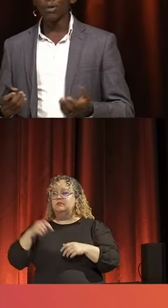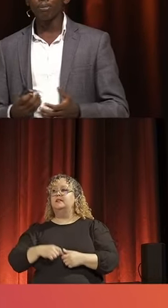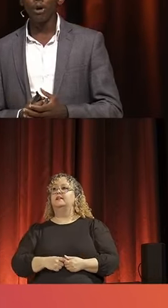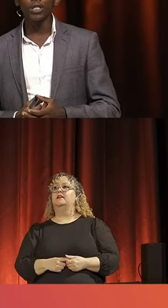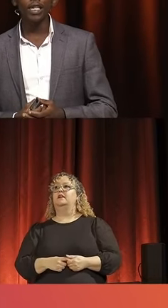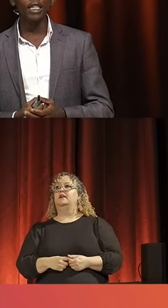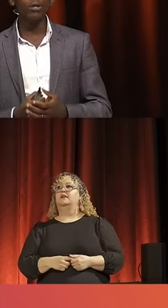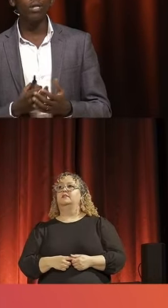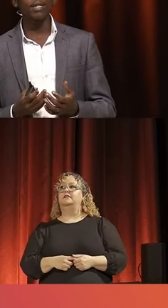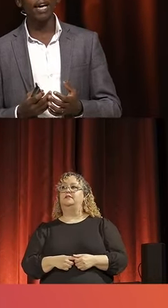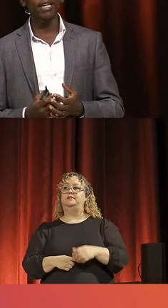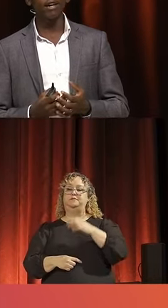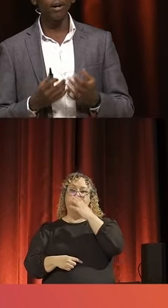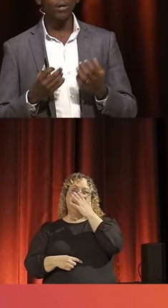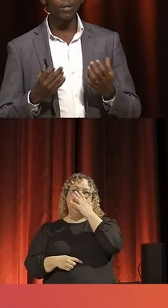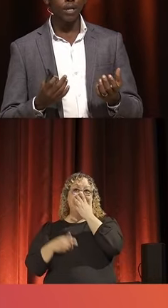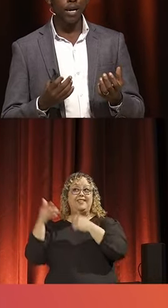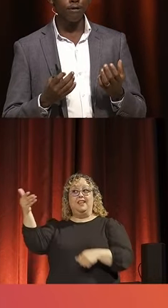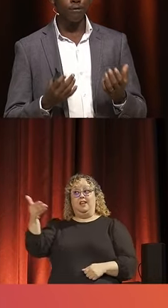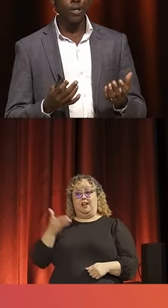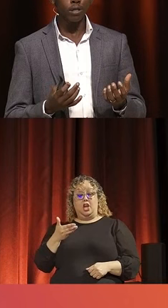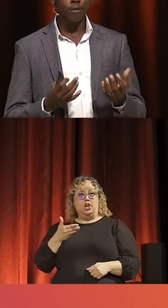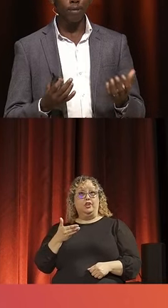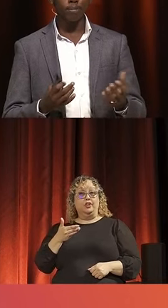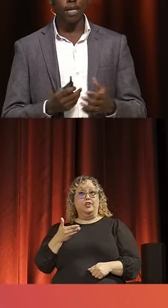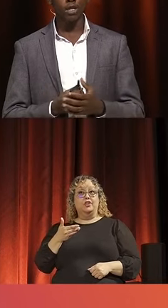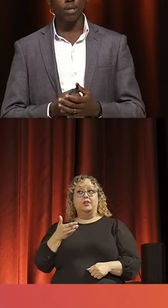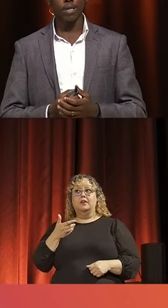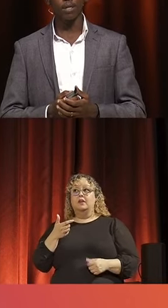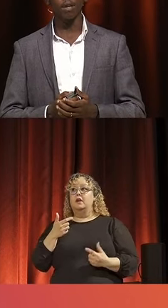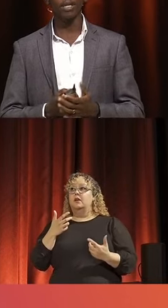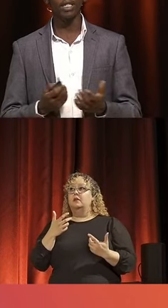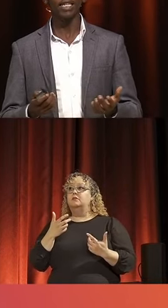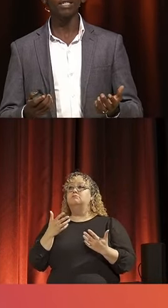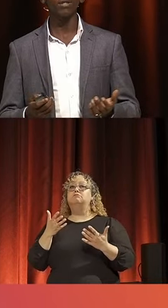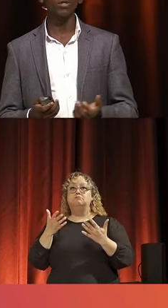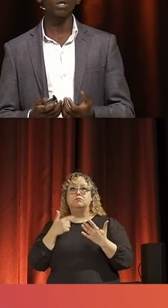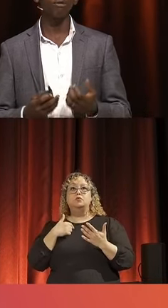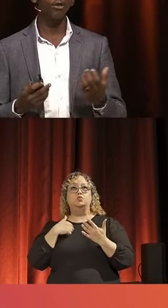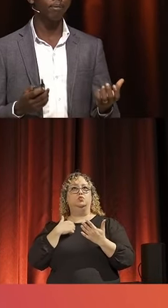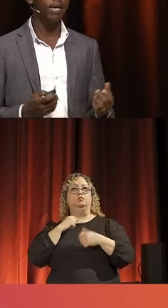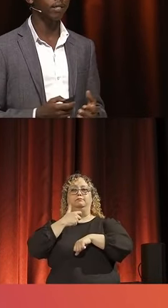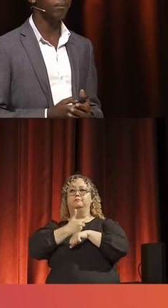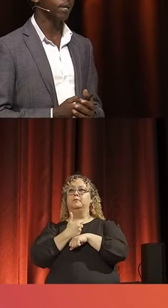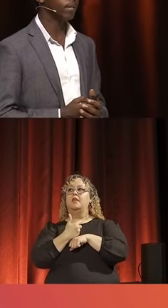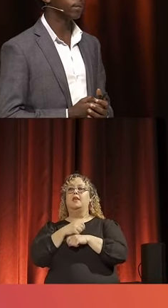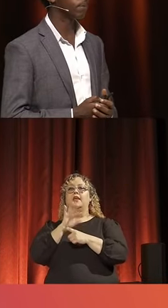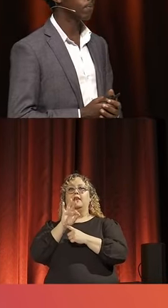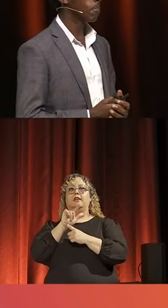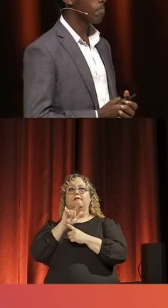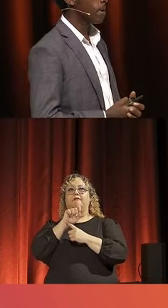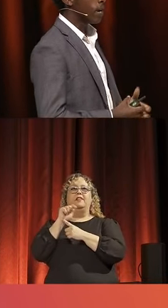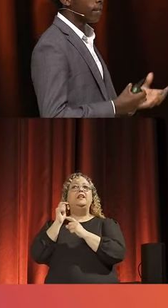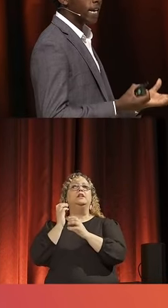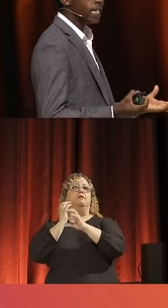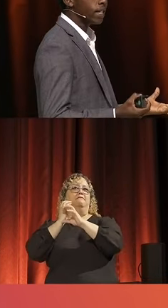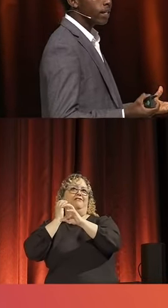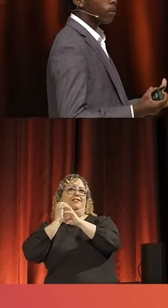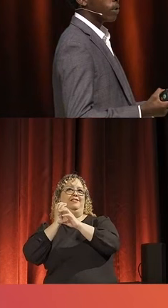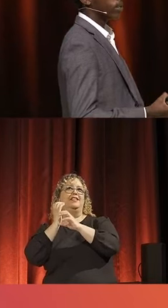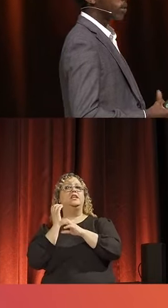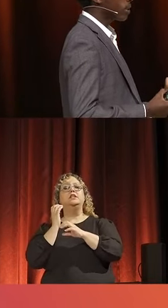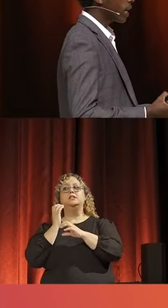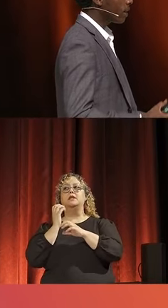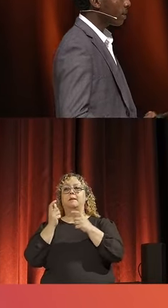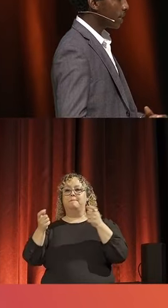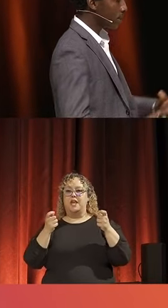I was brought in to design a fleet management system and ticketing system for the bus companies. The idea